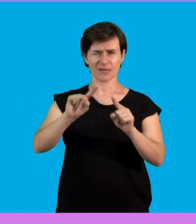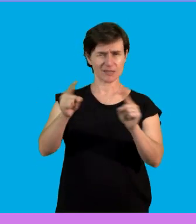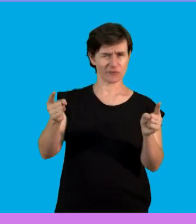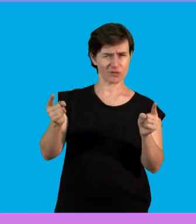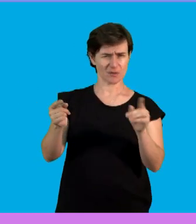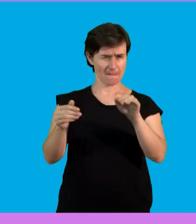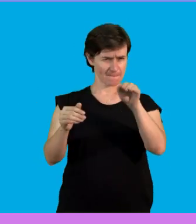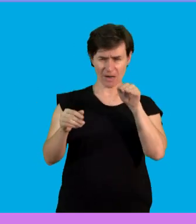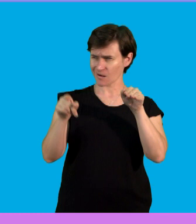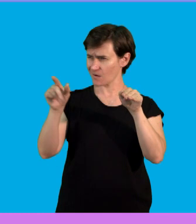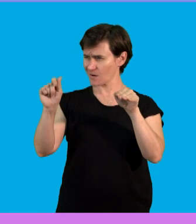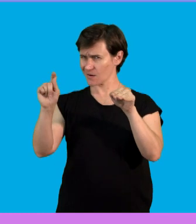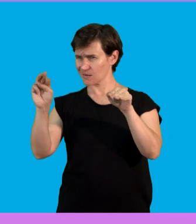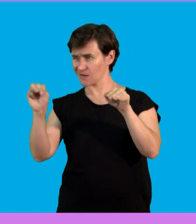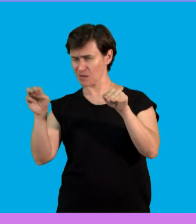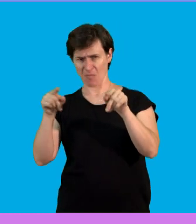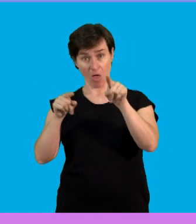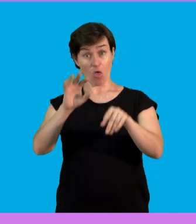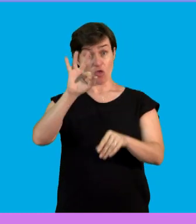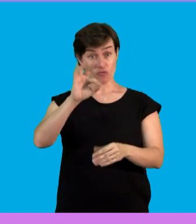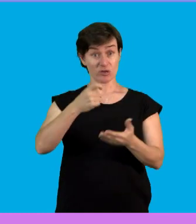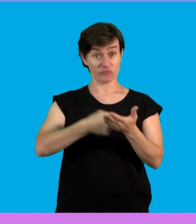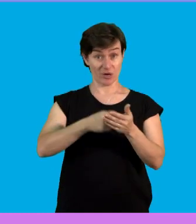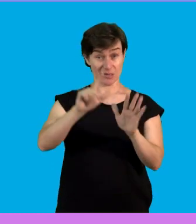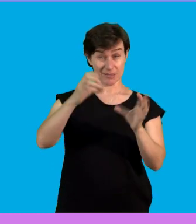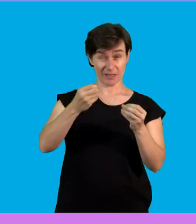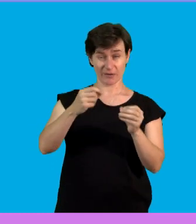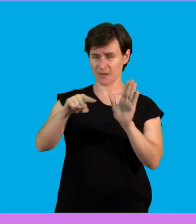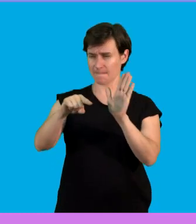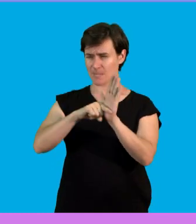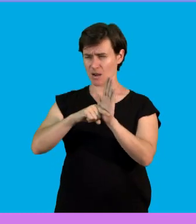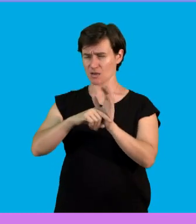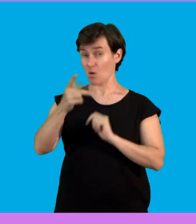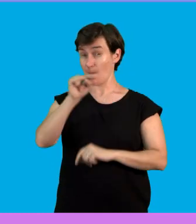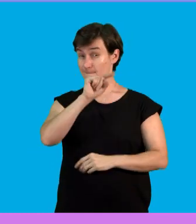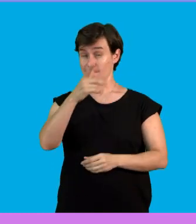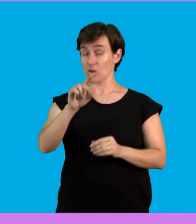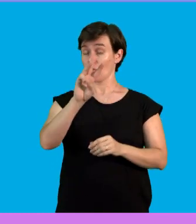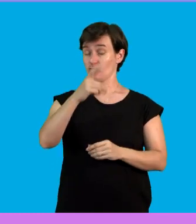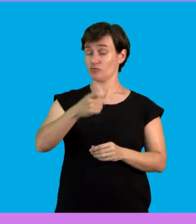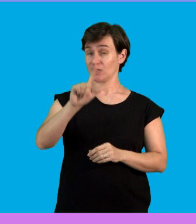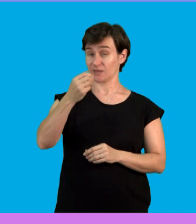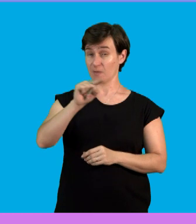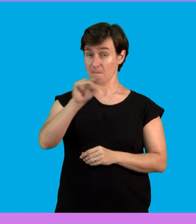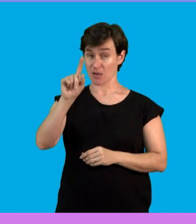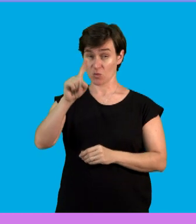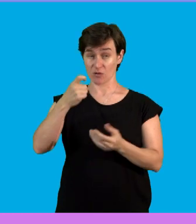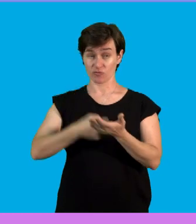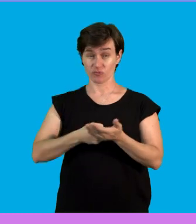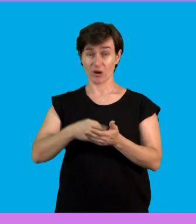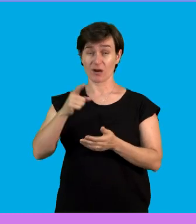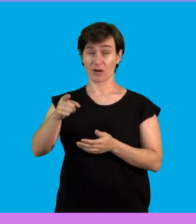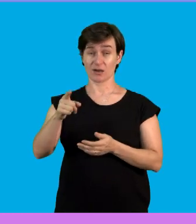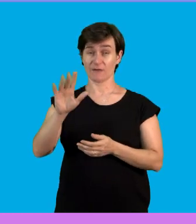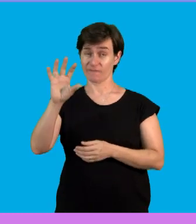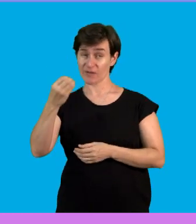because the difference is going to be 3.70 rand minus 1.50 rand, and that is